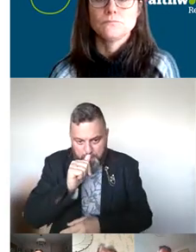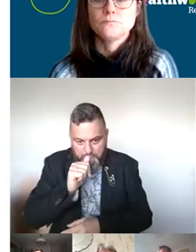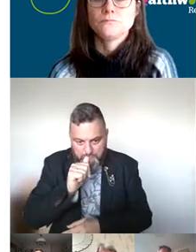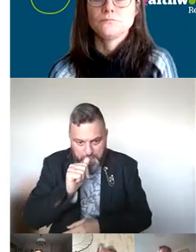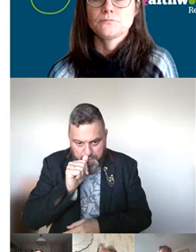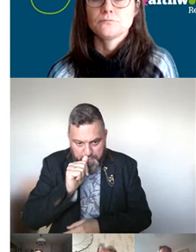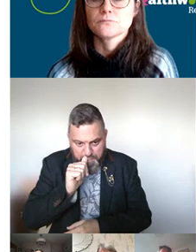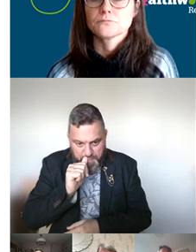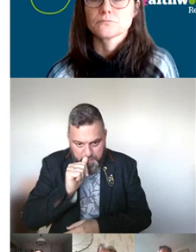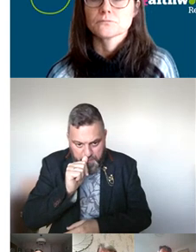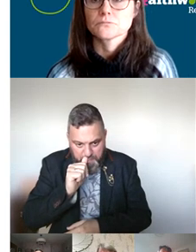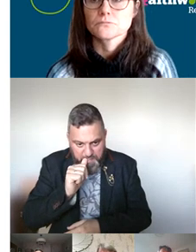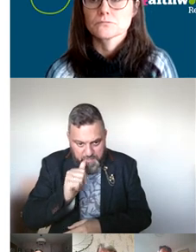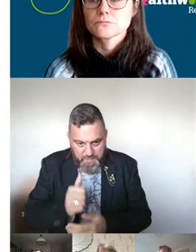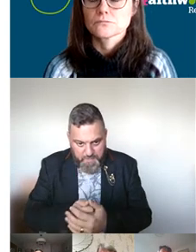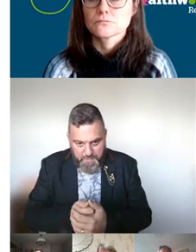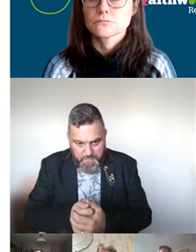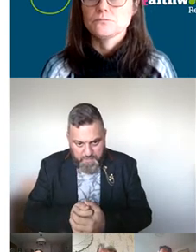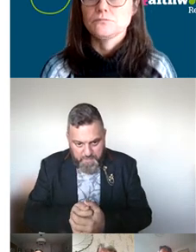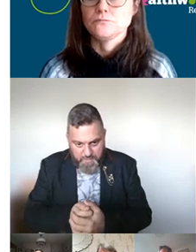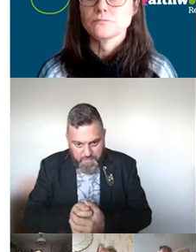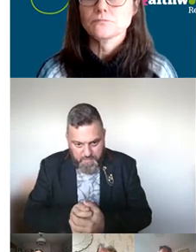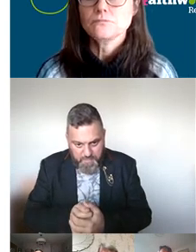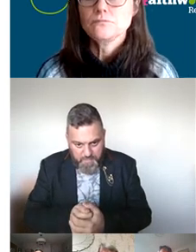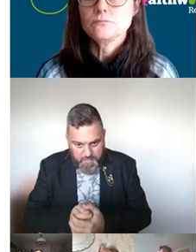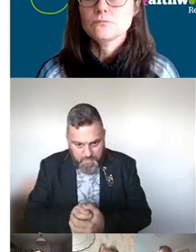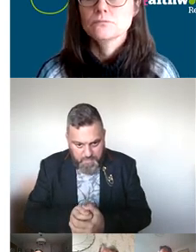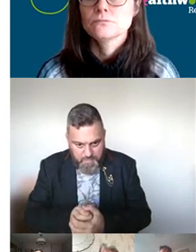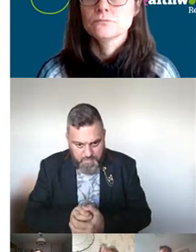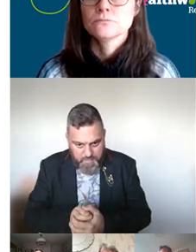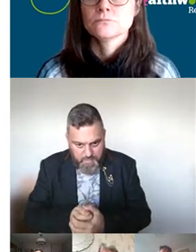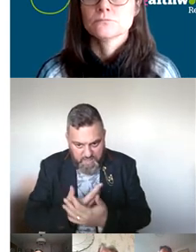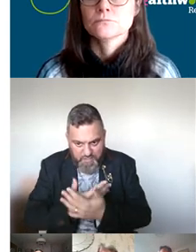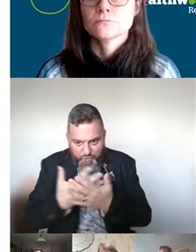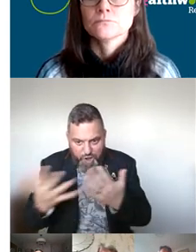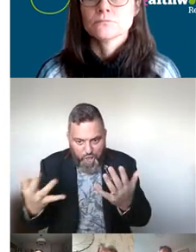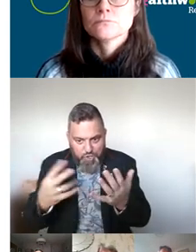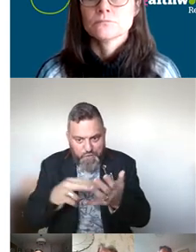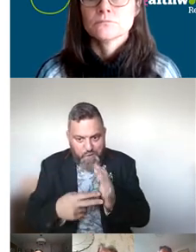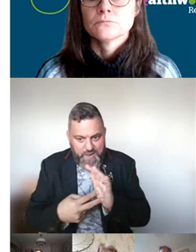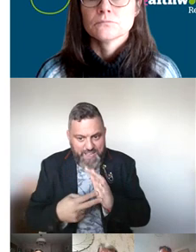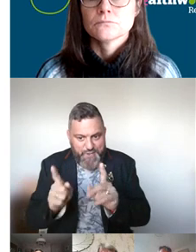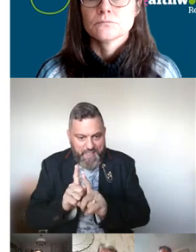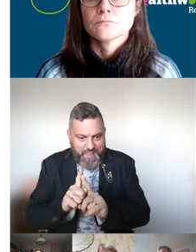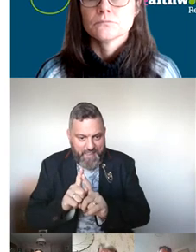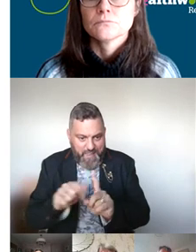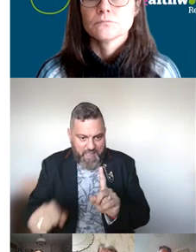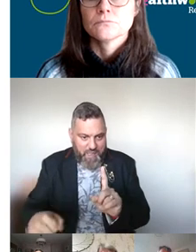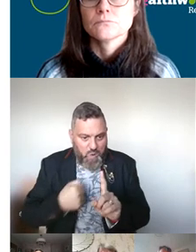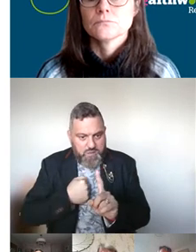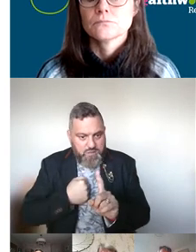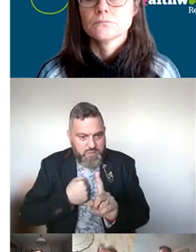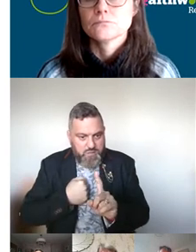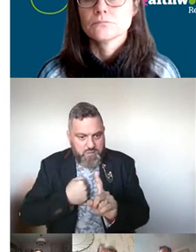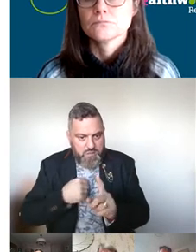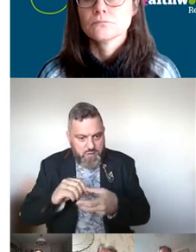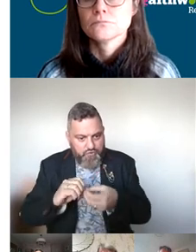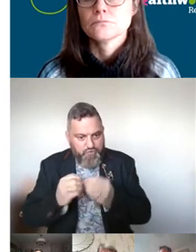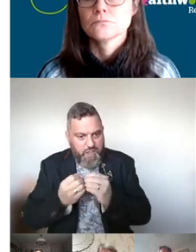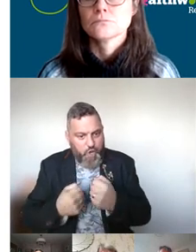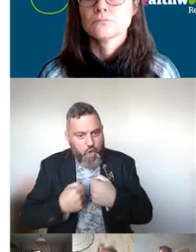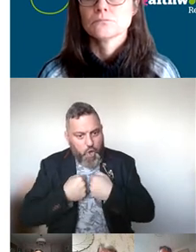Rob. And I just you know, there's a lot of organizations, I guess, like ours, where we're developing strategies of our